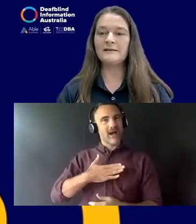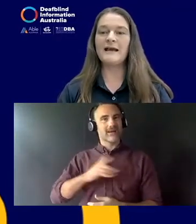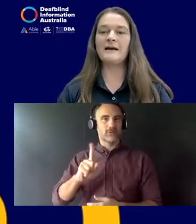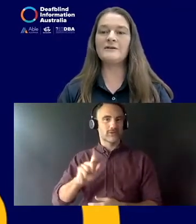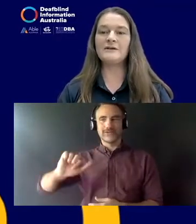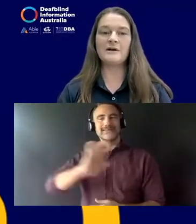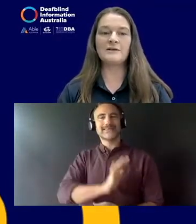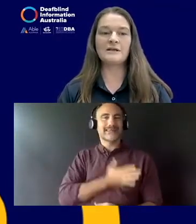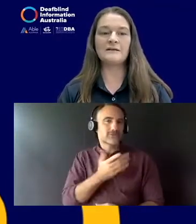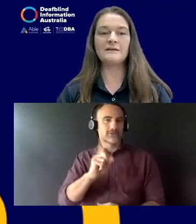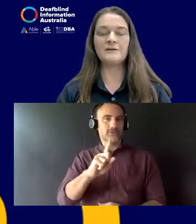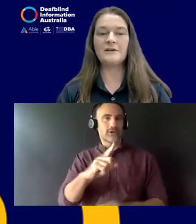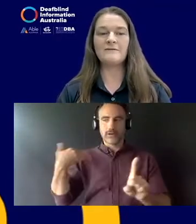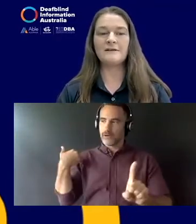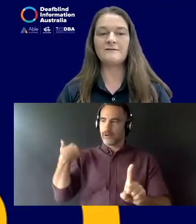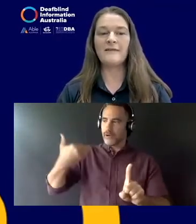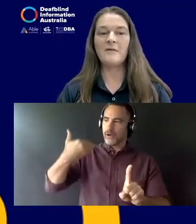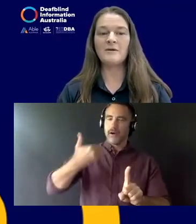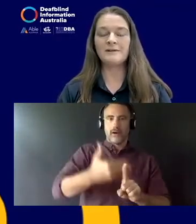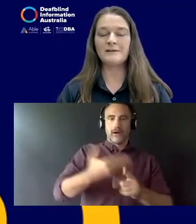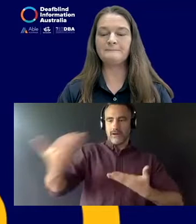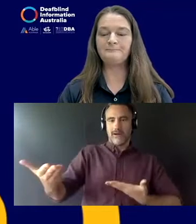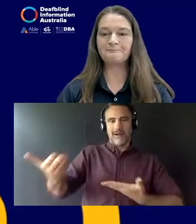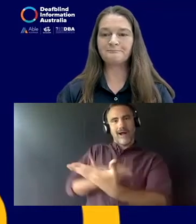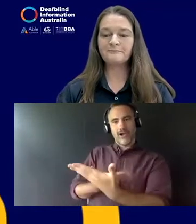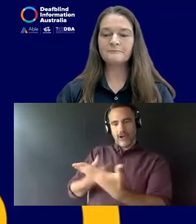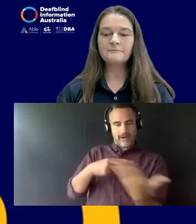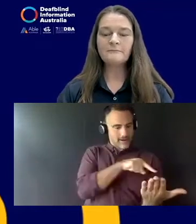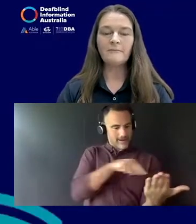into how you structure your service for that person.